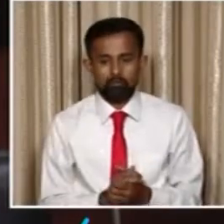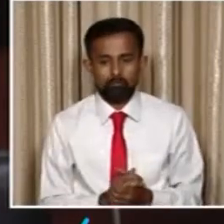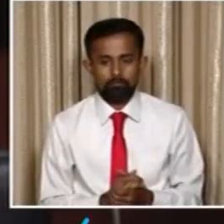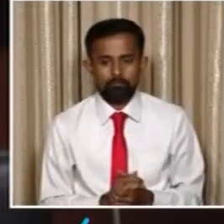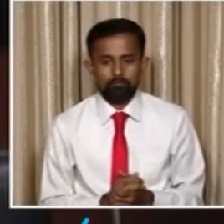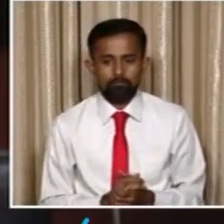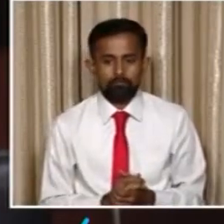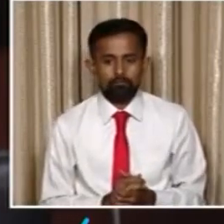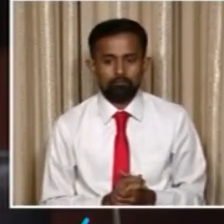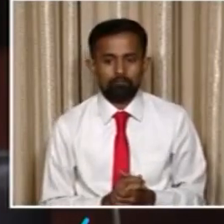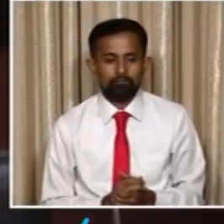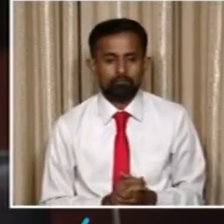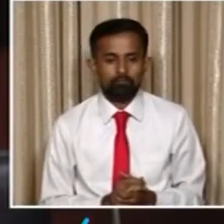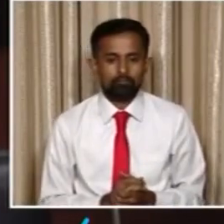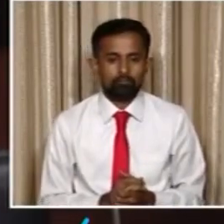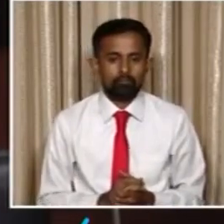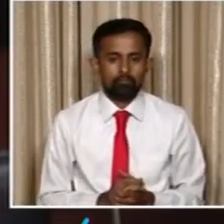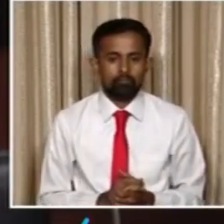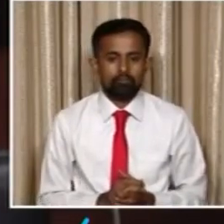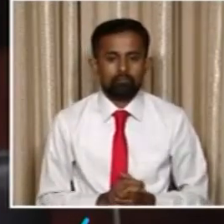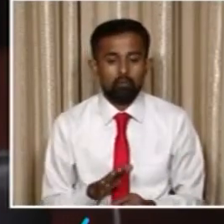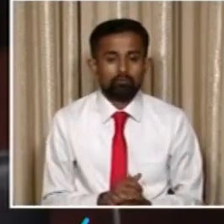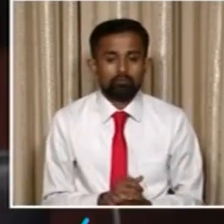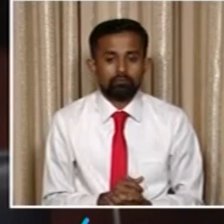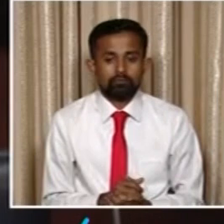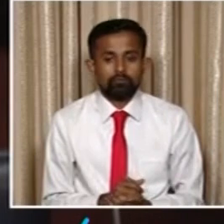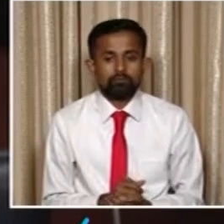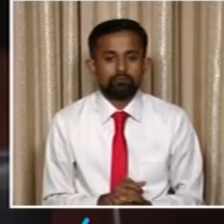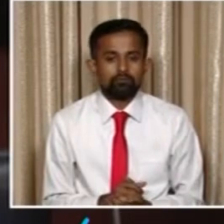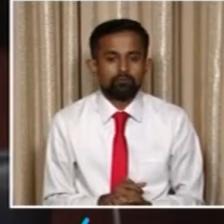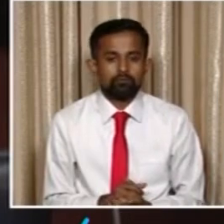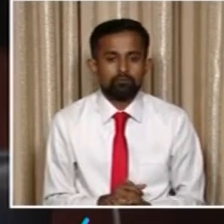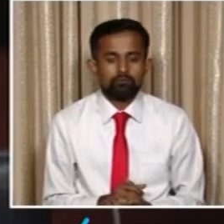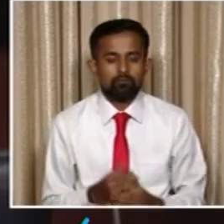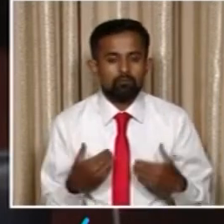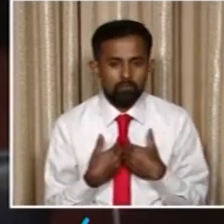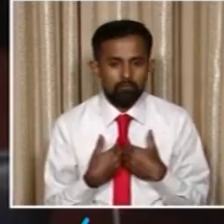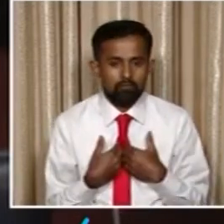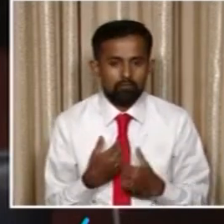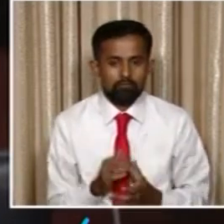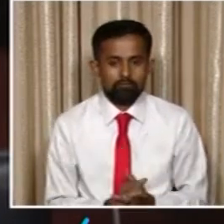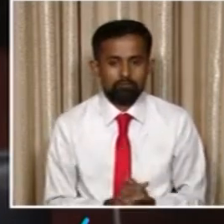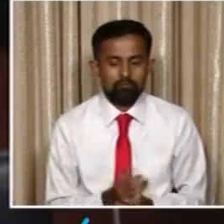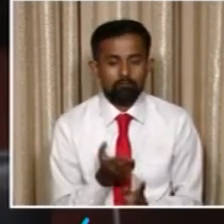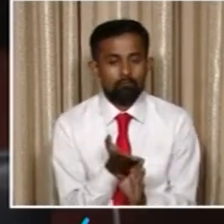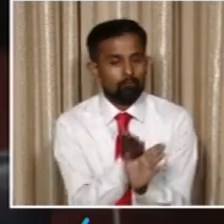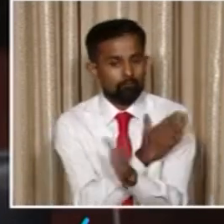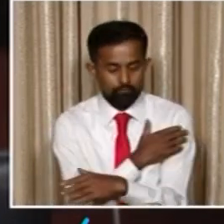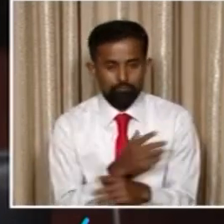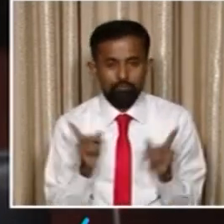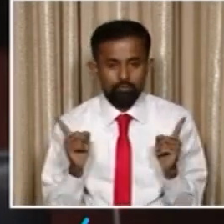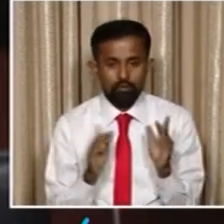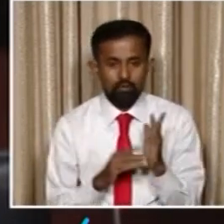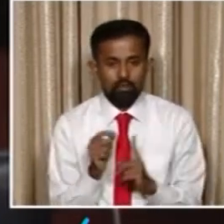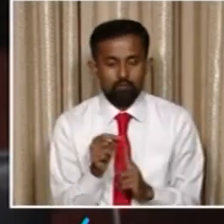is political interference. There is no question about it. I heard a former minister of sports here say, we mustn't have political interference.